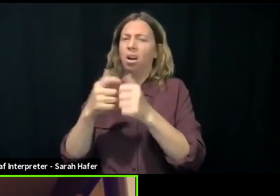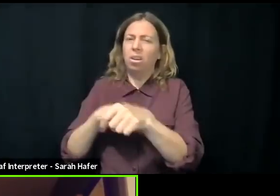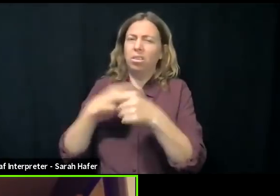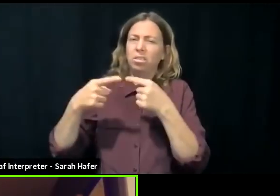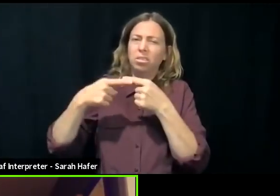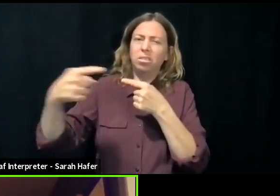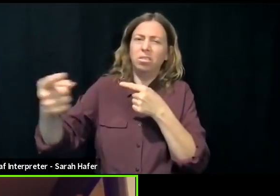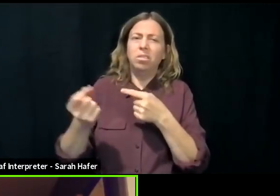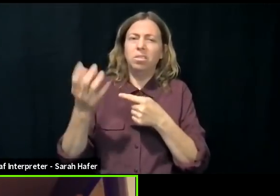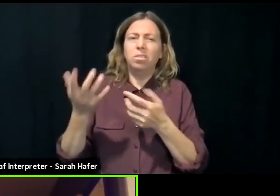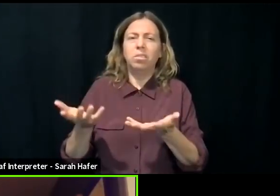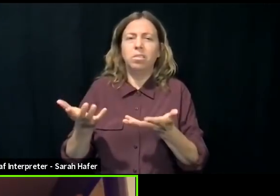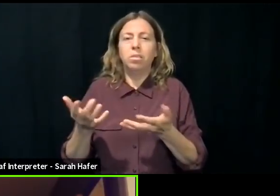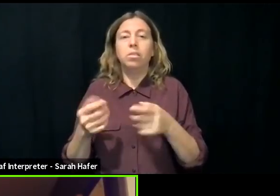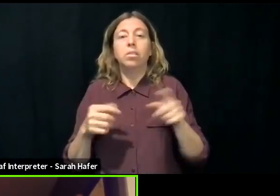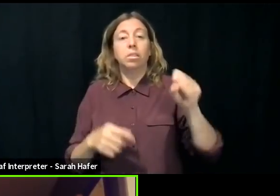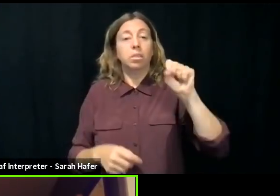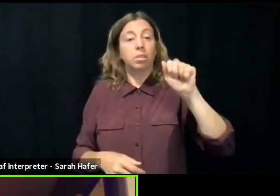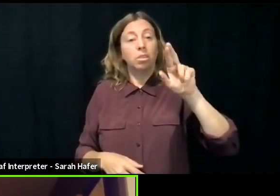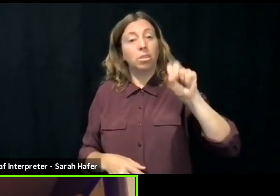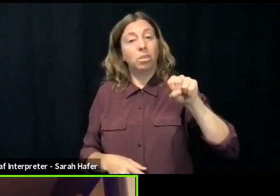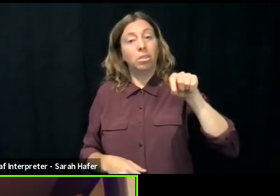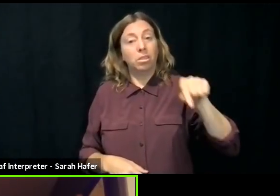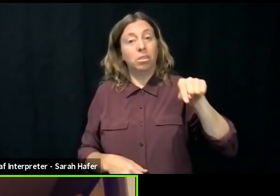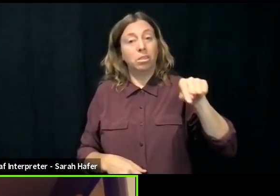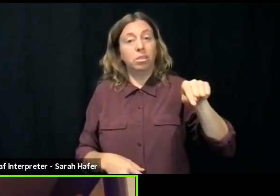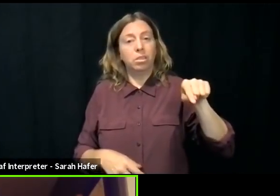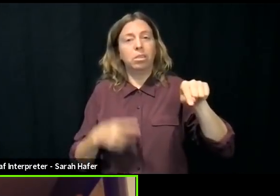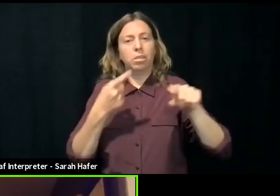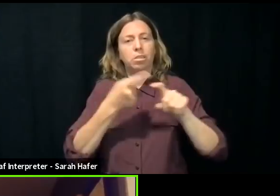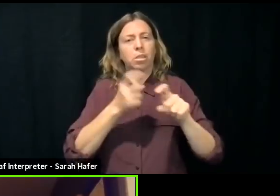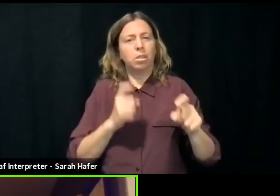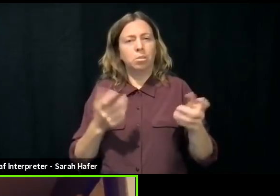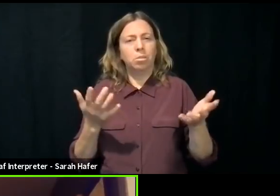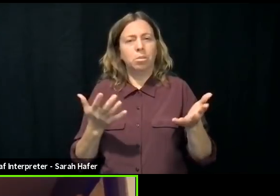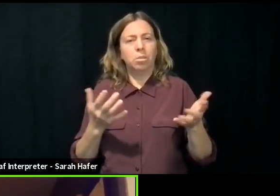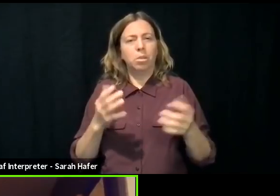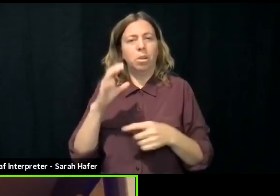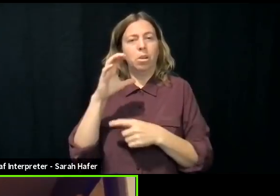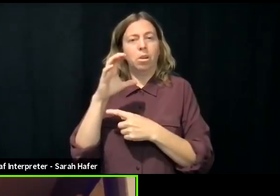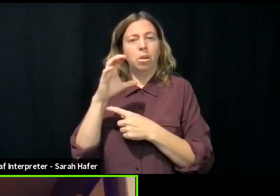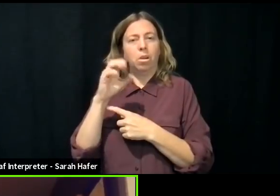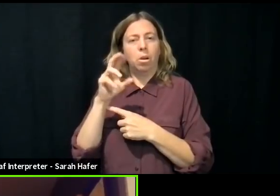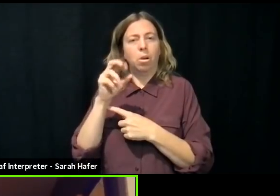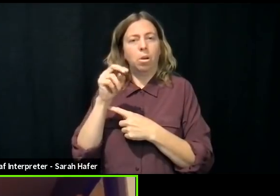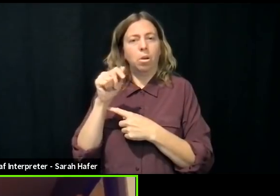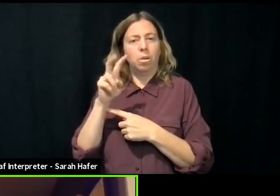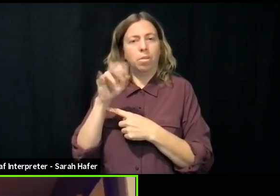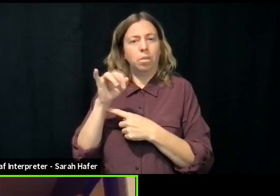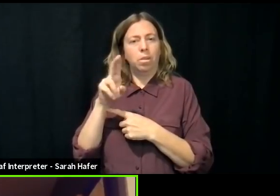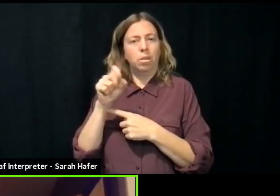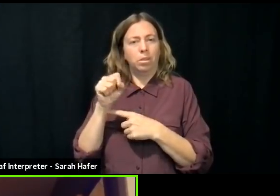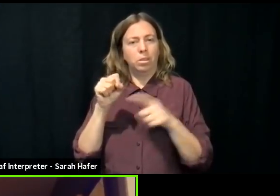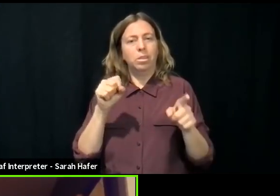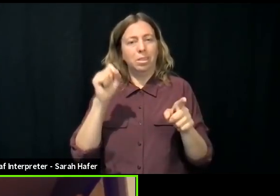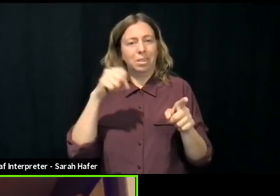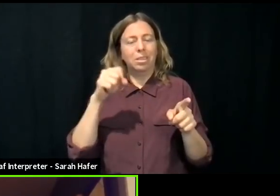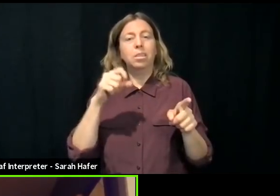type of virus called a coronavirus. The coronavirus is a large family that causes different kinds of disease. Some people